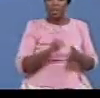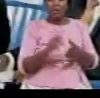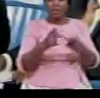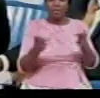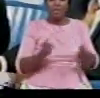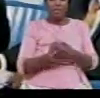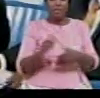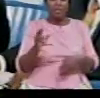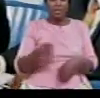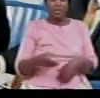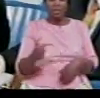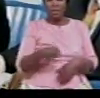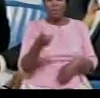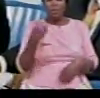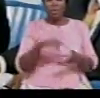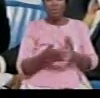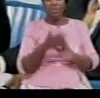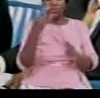were.